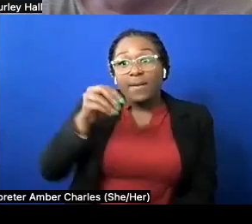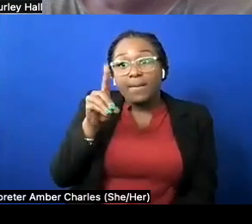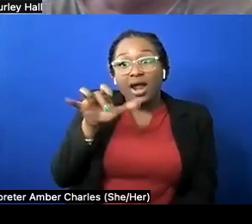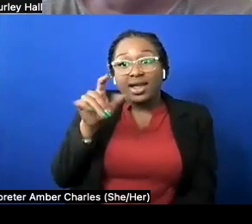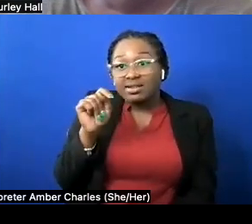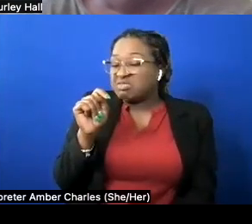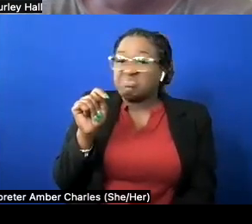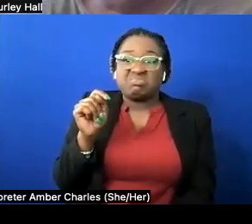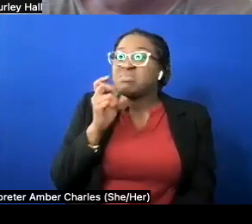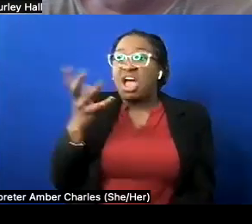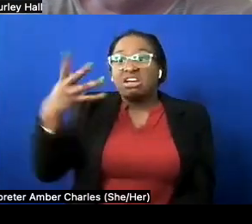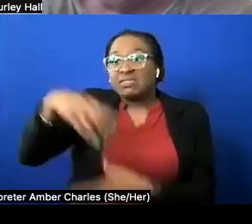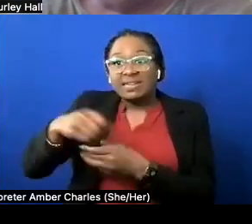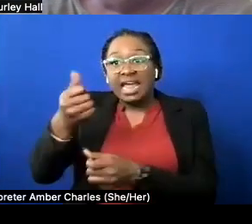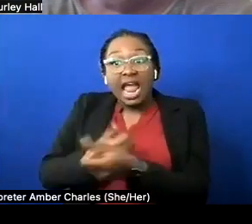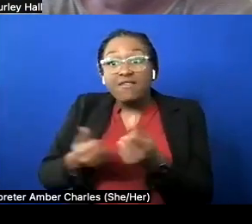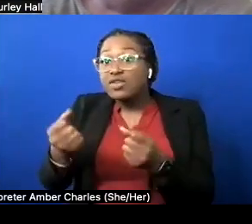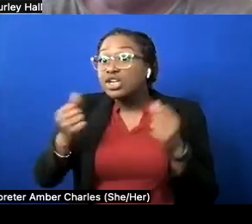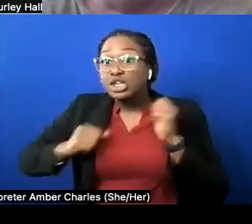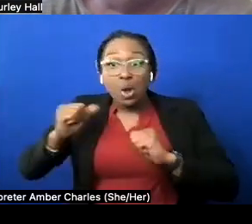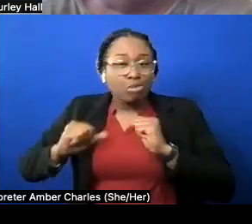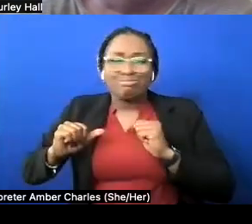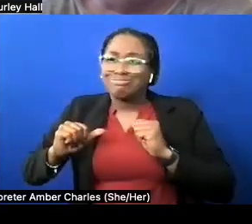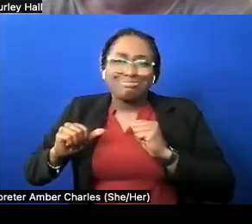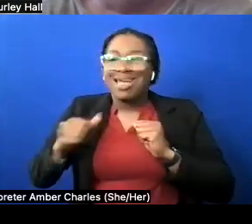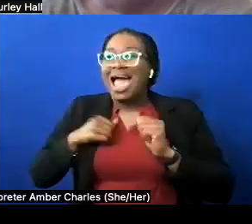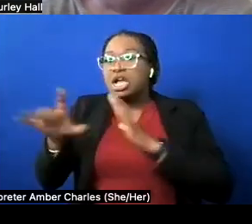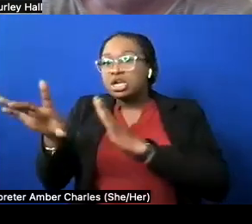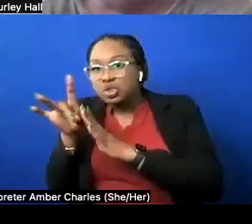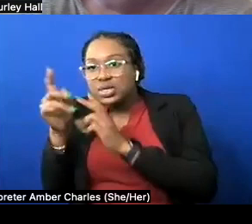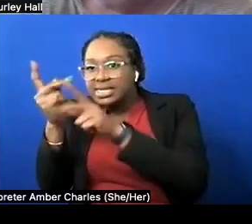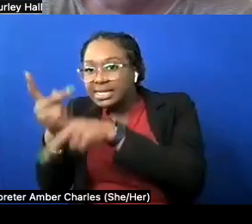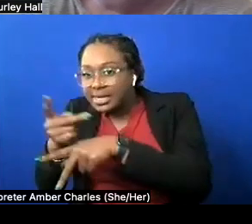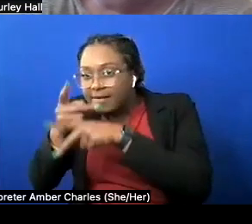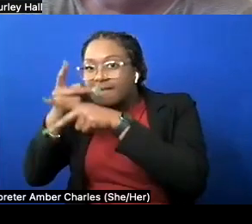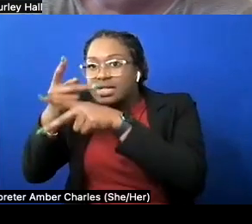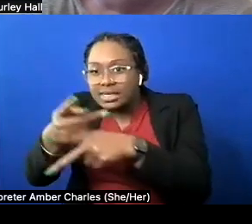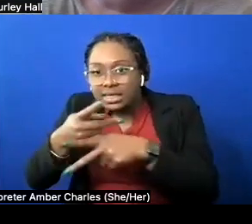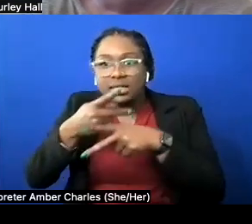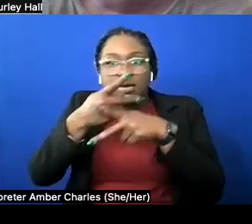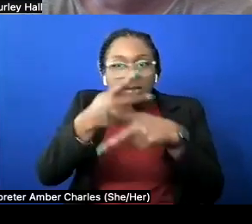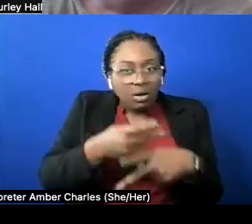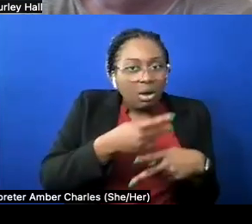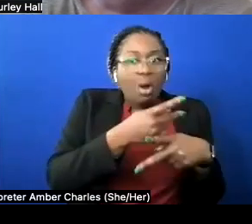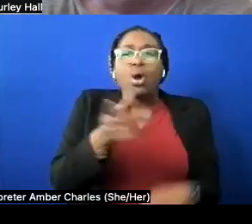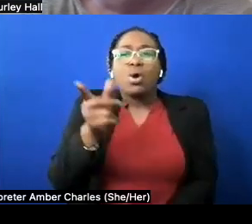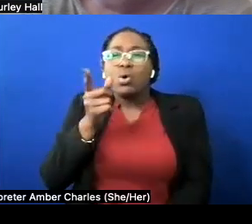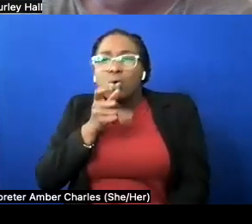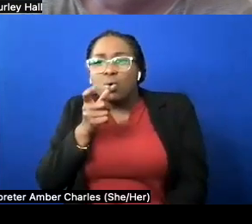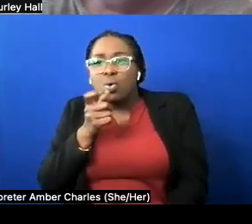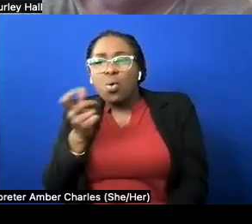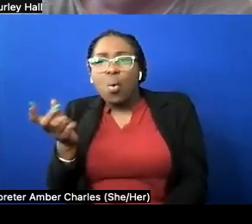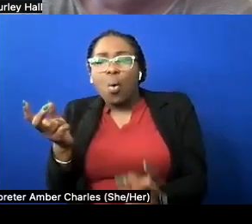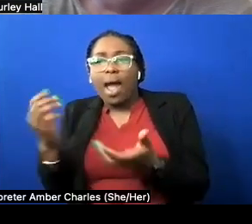being on every show, right? I choose very, very carefully who I collaborate with, who